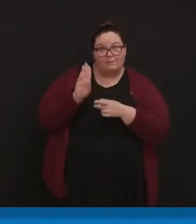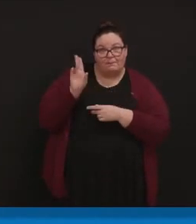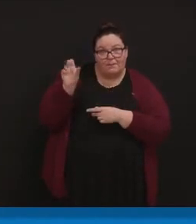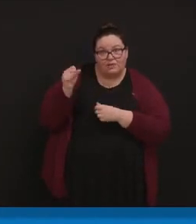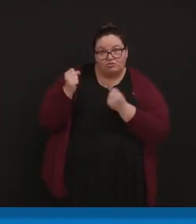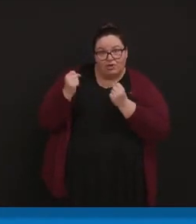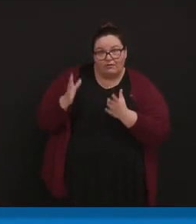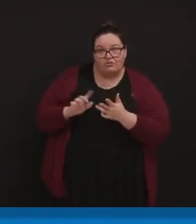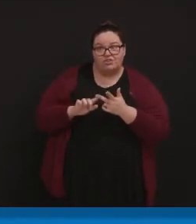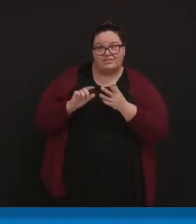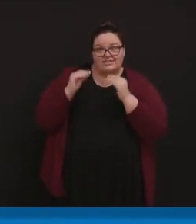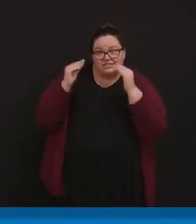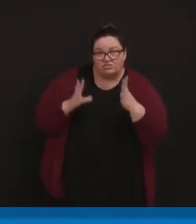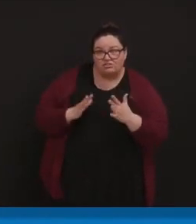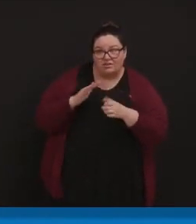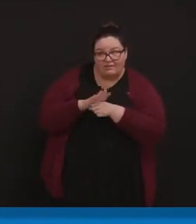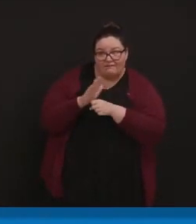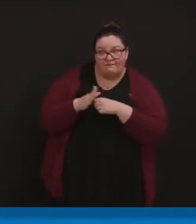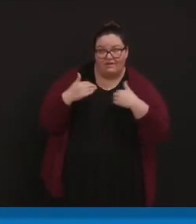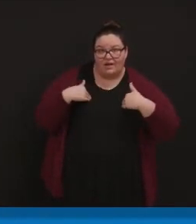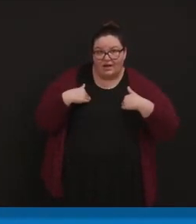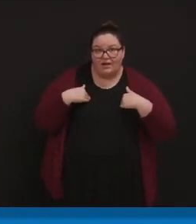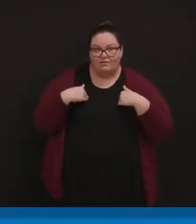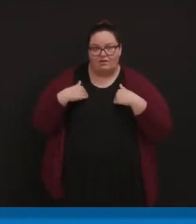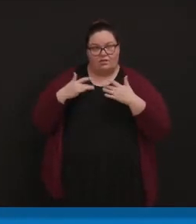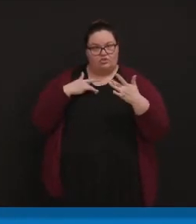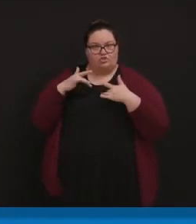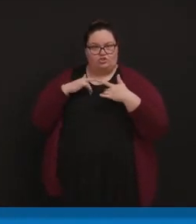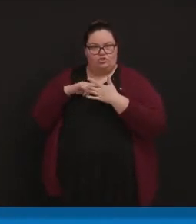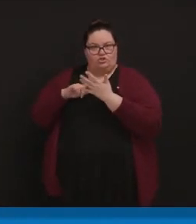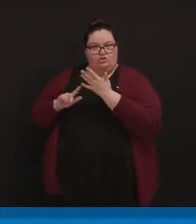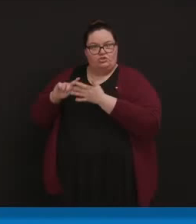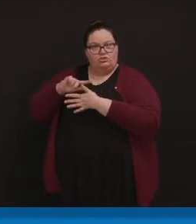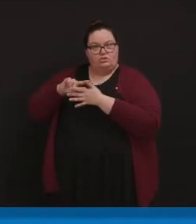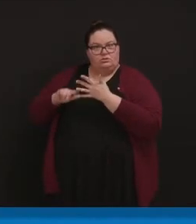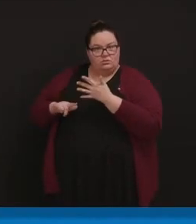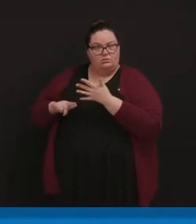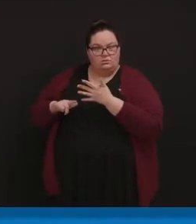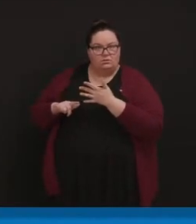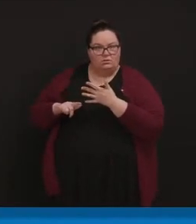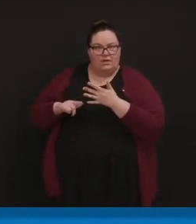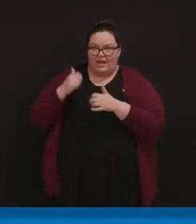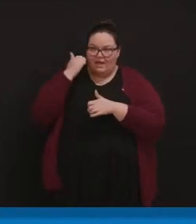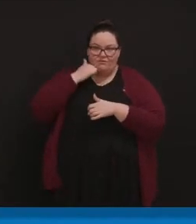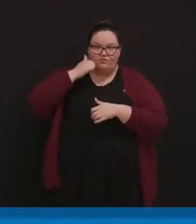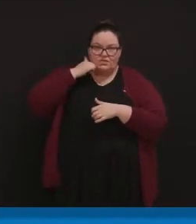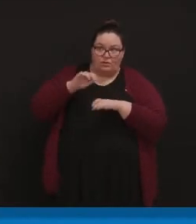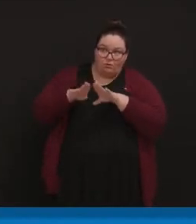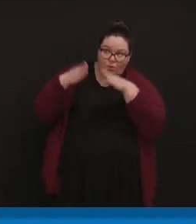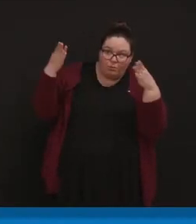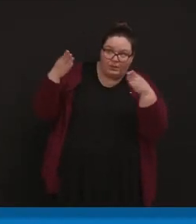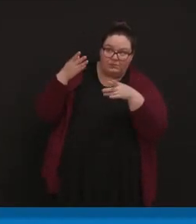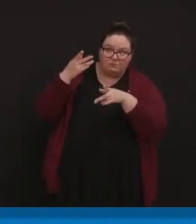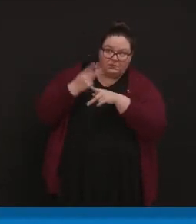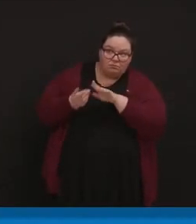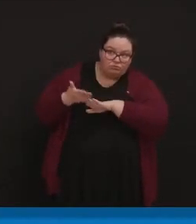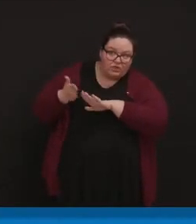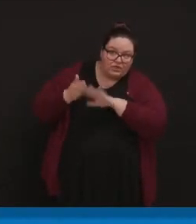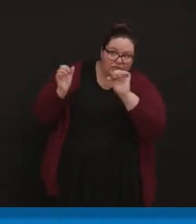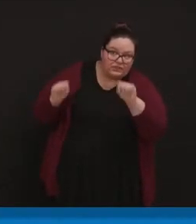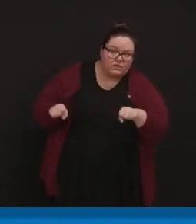drivers, teachers? Those are the normal sort of operational concerns that guide the school's decisions every day on whether or not they can open or not. Sometimes in